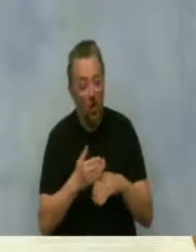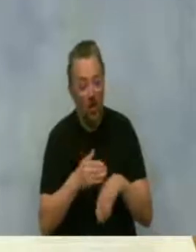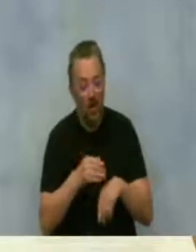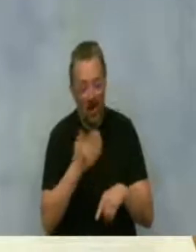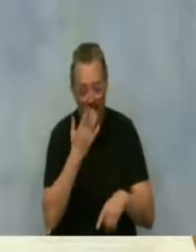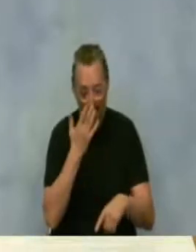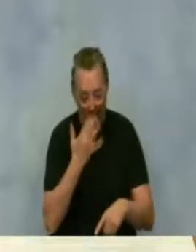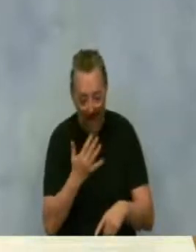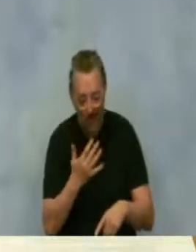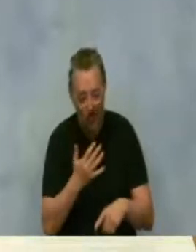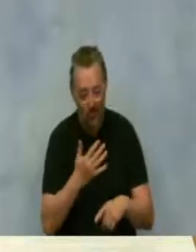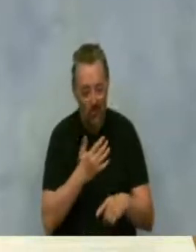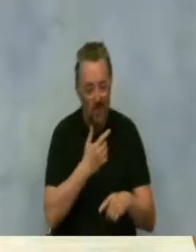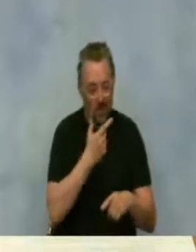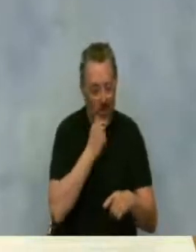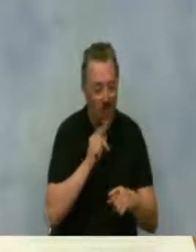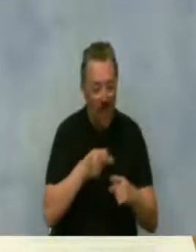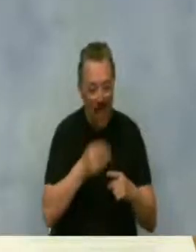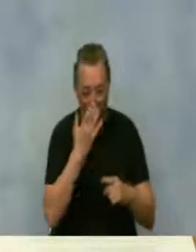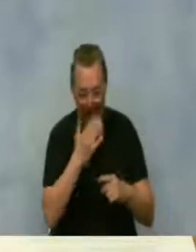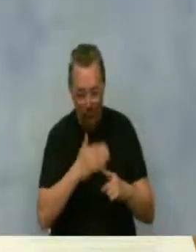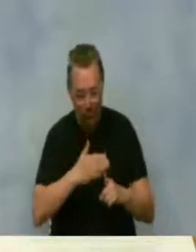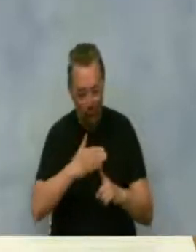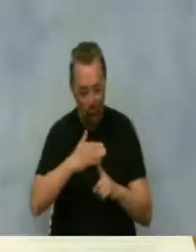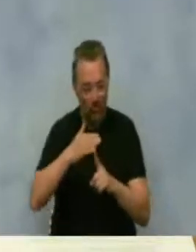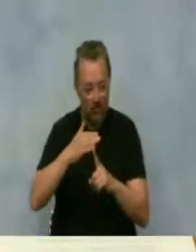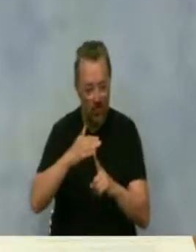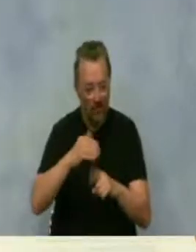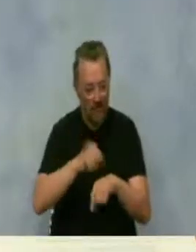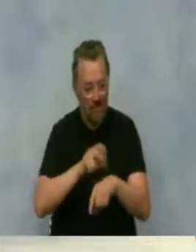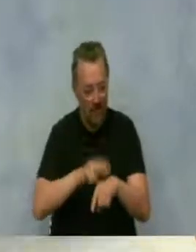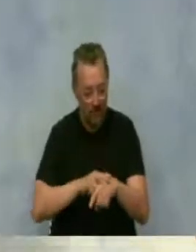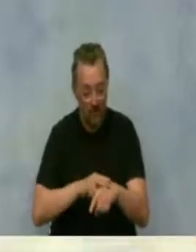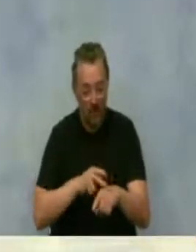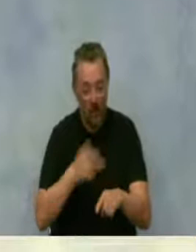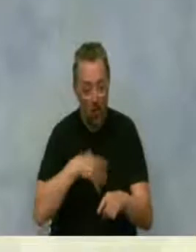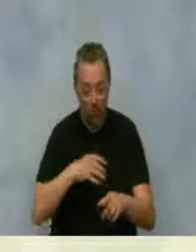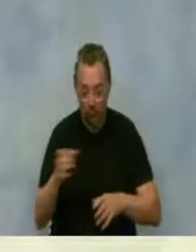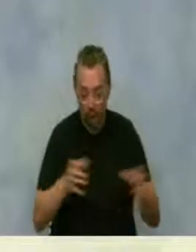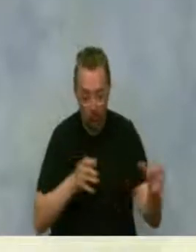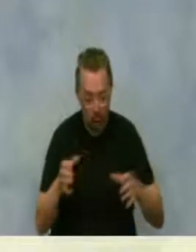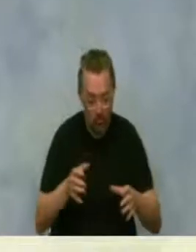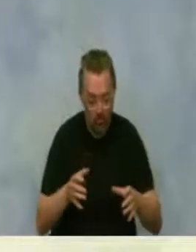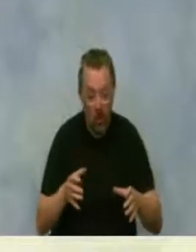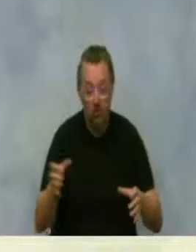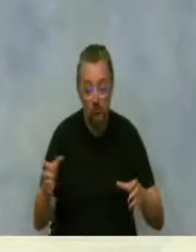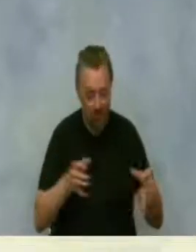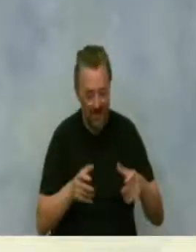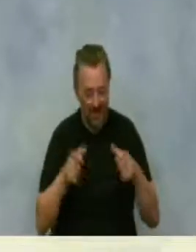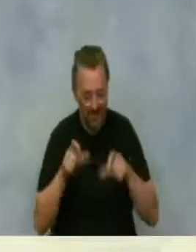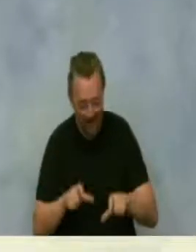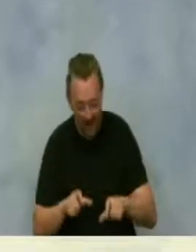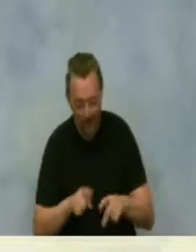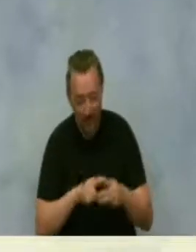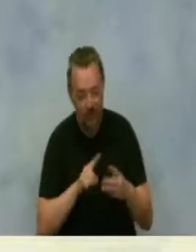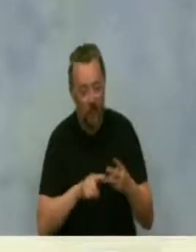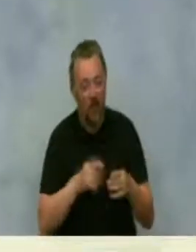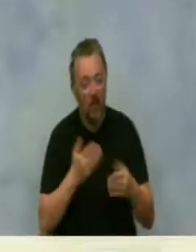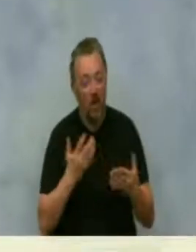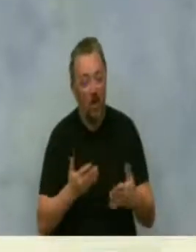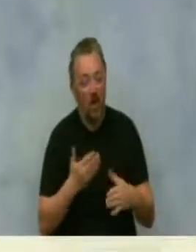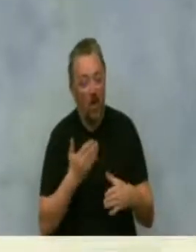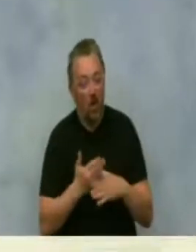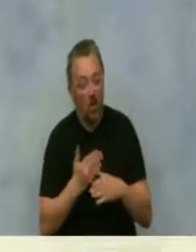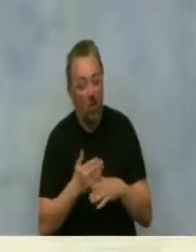on succession planning, the ability to recruit and retain employees, the development of the current workforce to